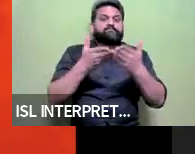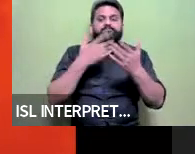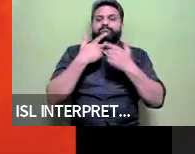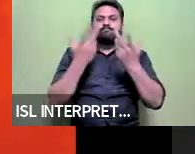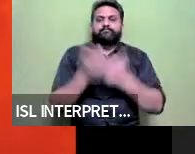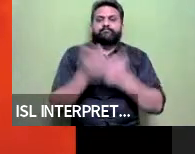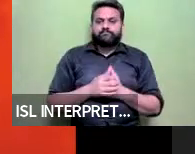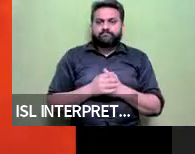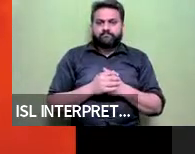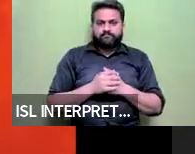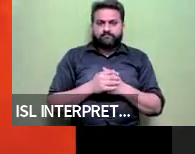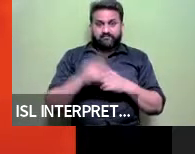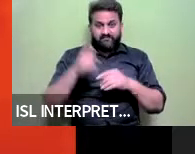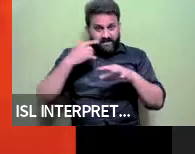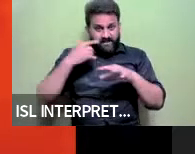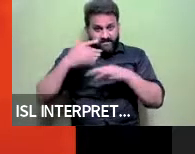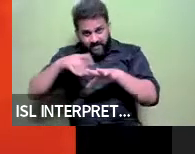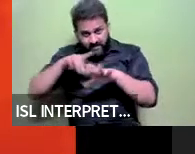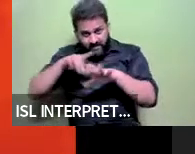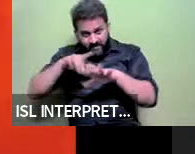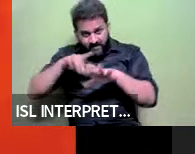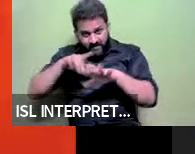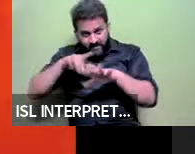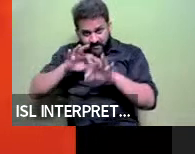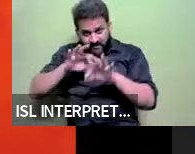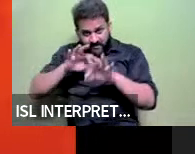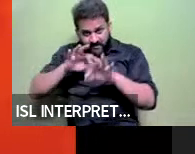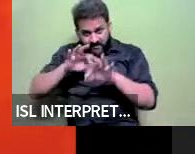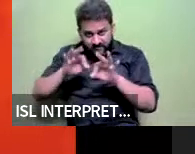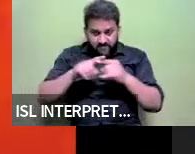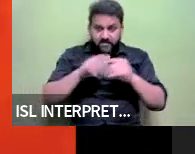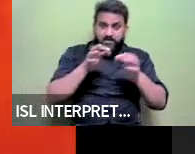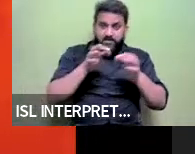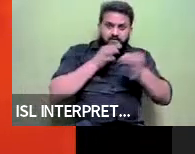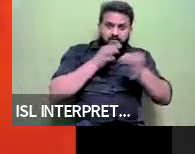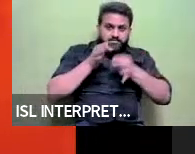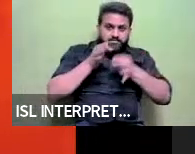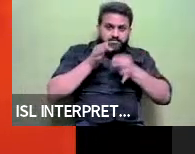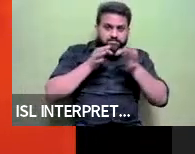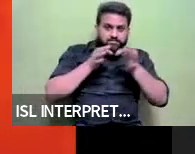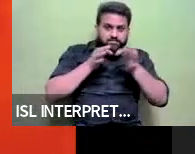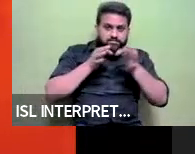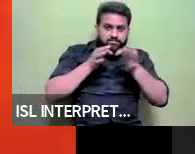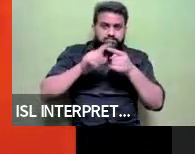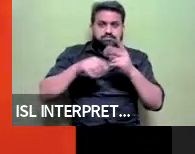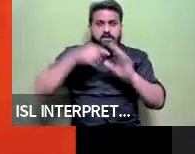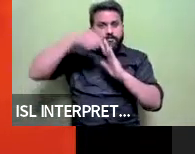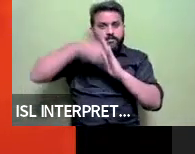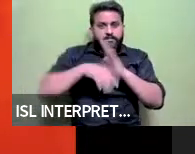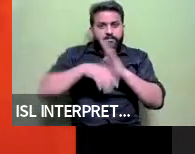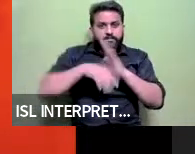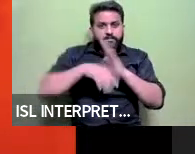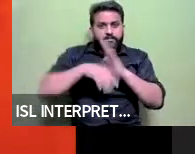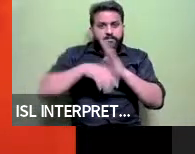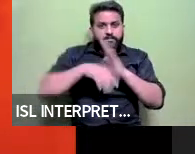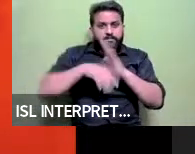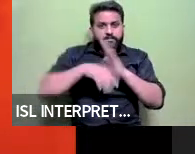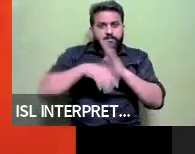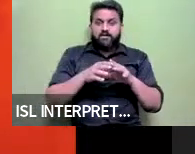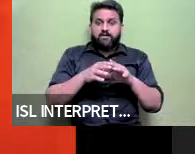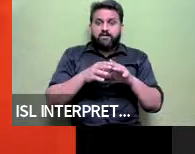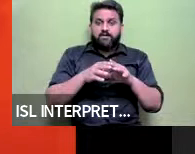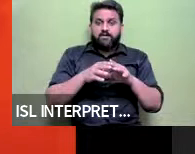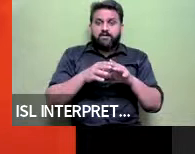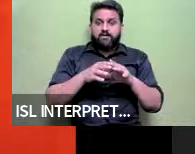preparation, coaching, briefing is all these things which you have done. it will remain outside in the room. Once you are